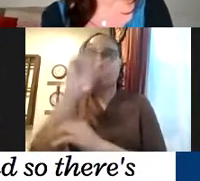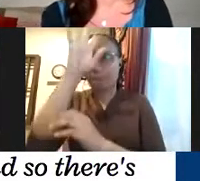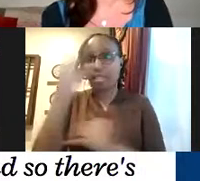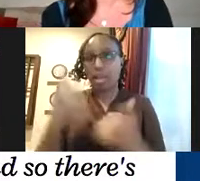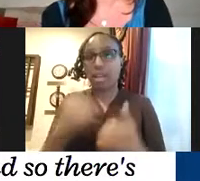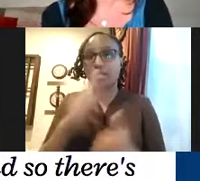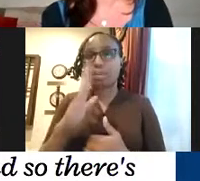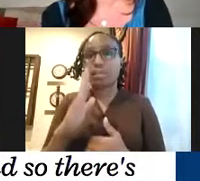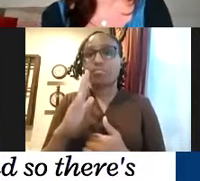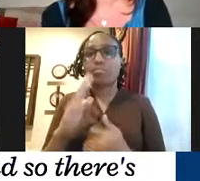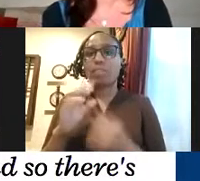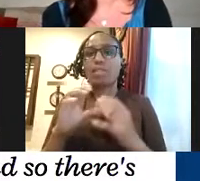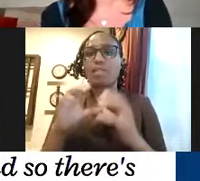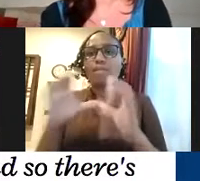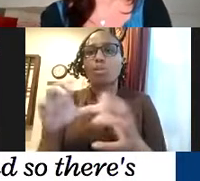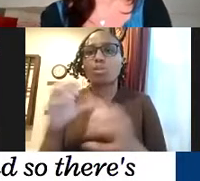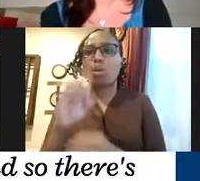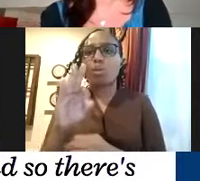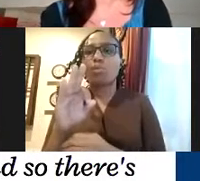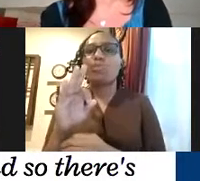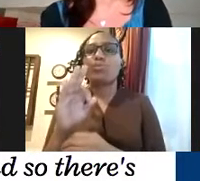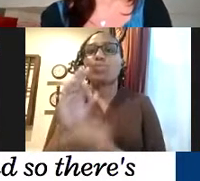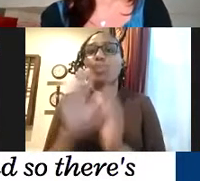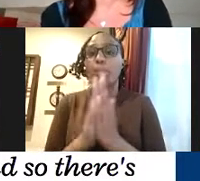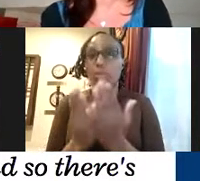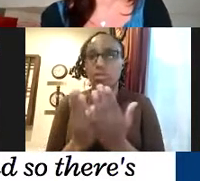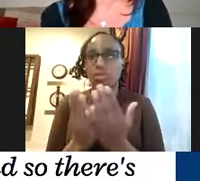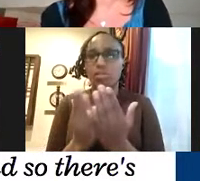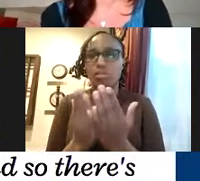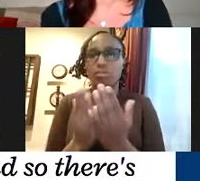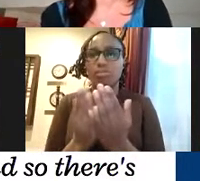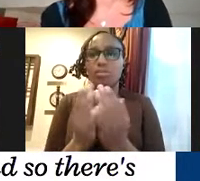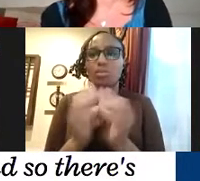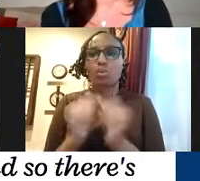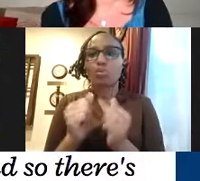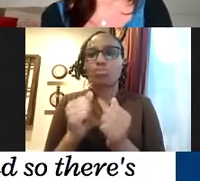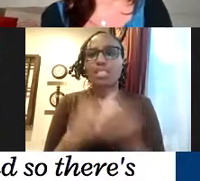sheer force of the response to the book. We didn't think we'd sell out so fast.